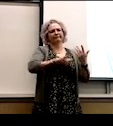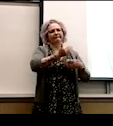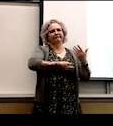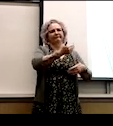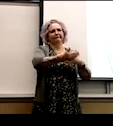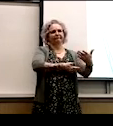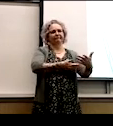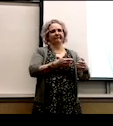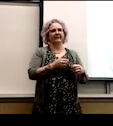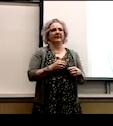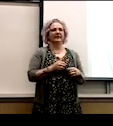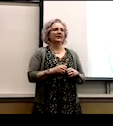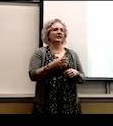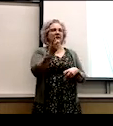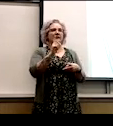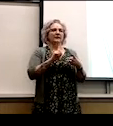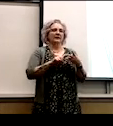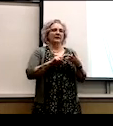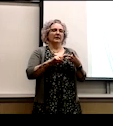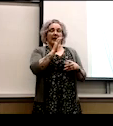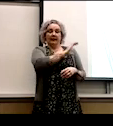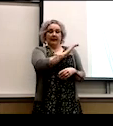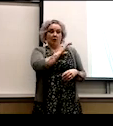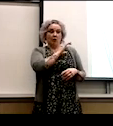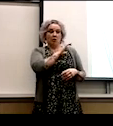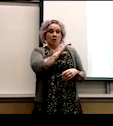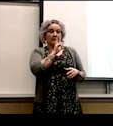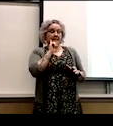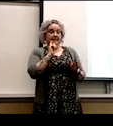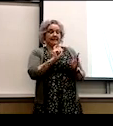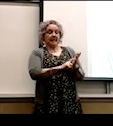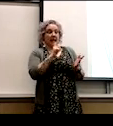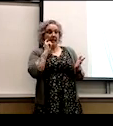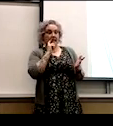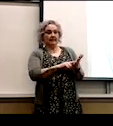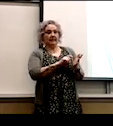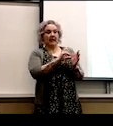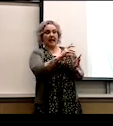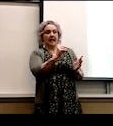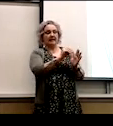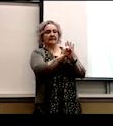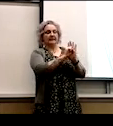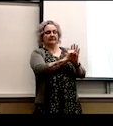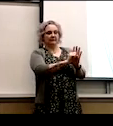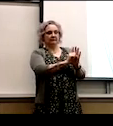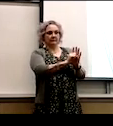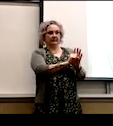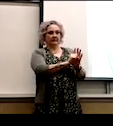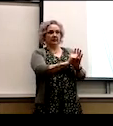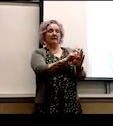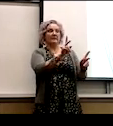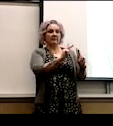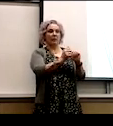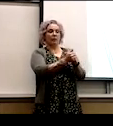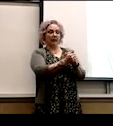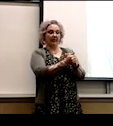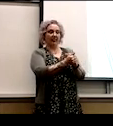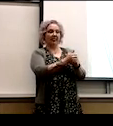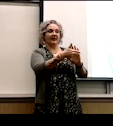So to be able to list the clinical signs and symptoms associated with mild cognitive impairment and dementia, and have